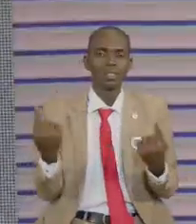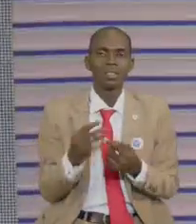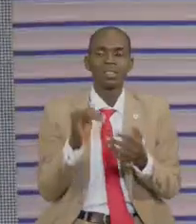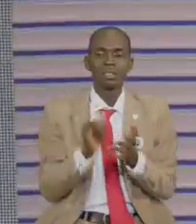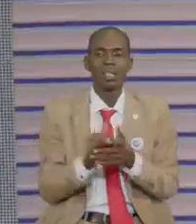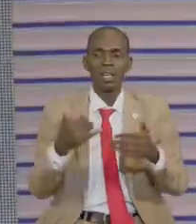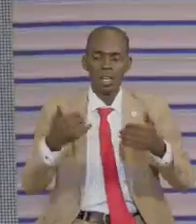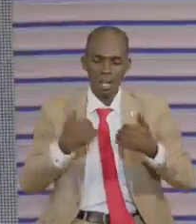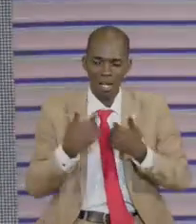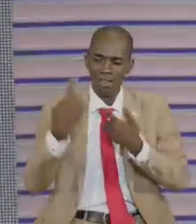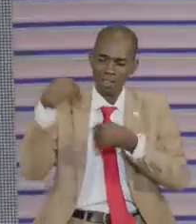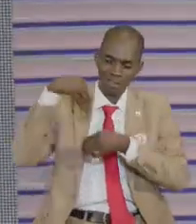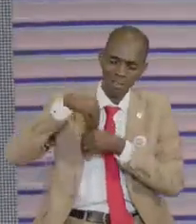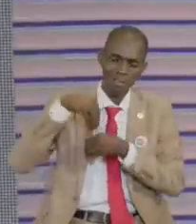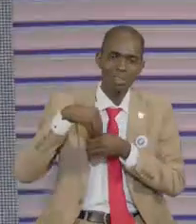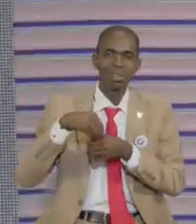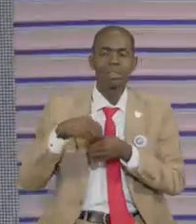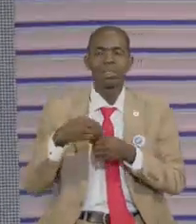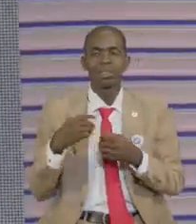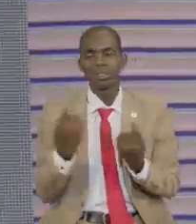your system,